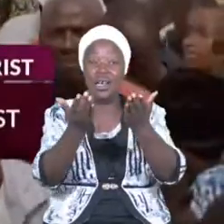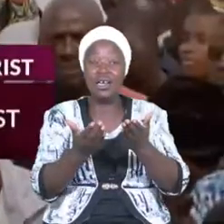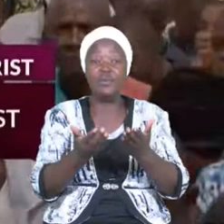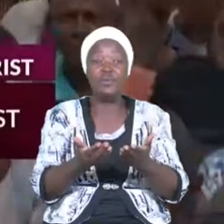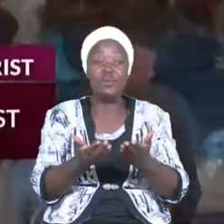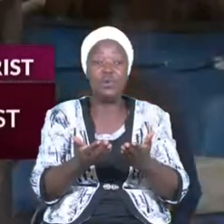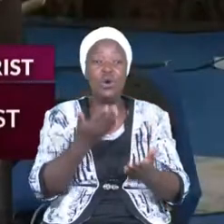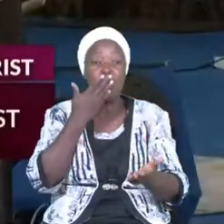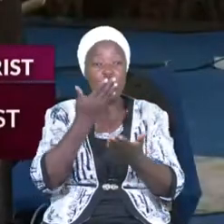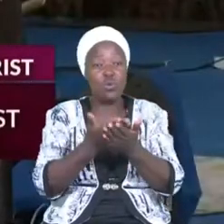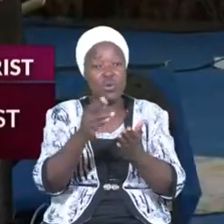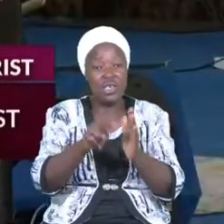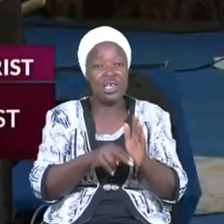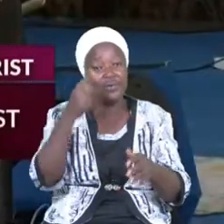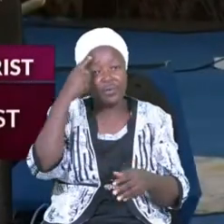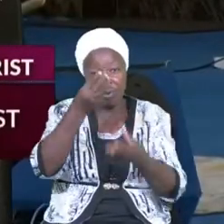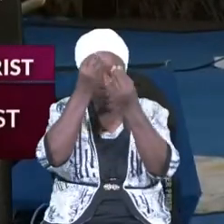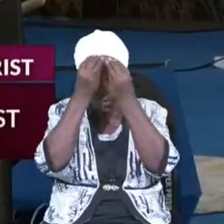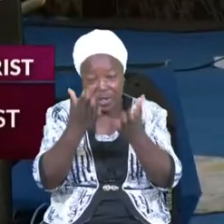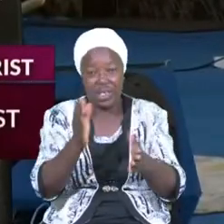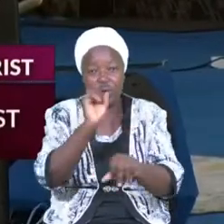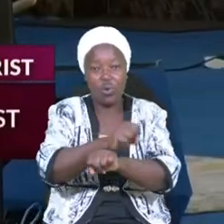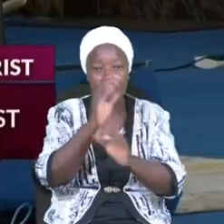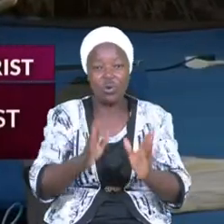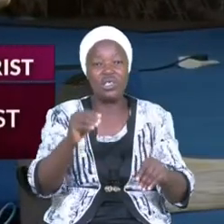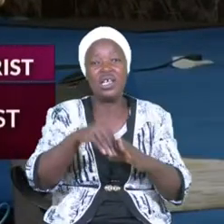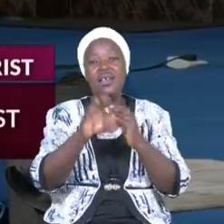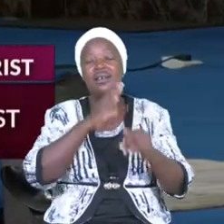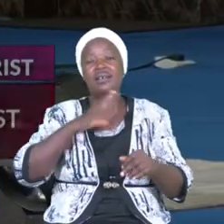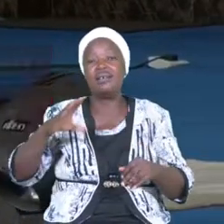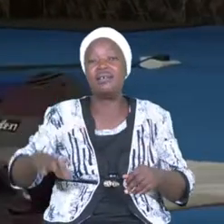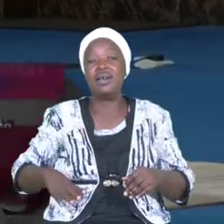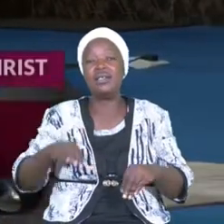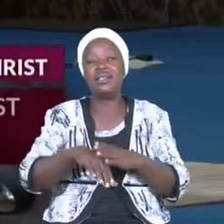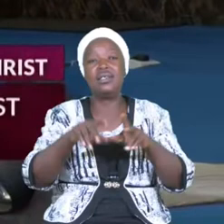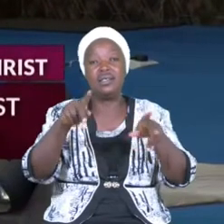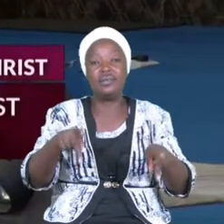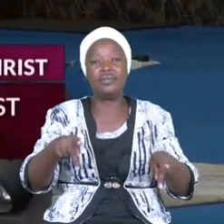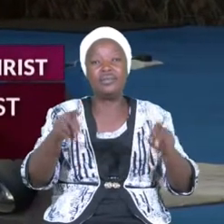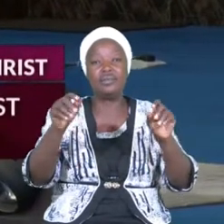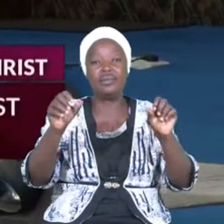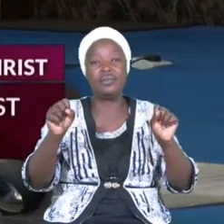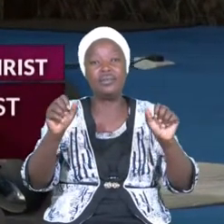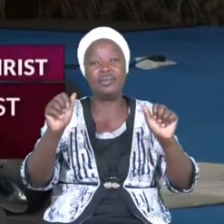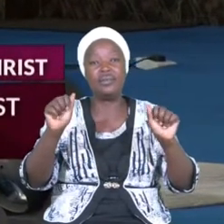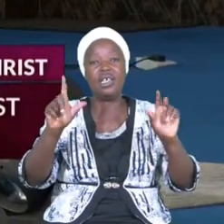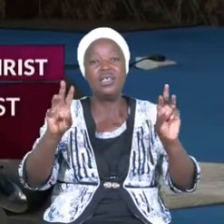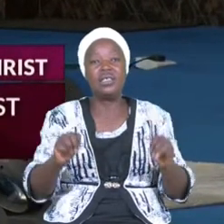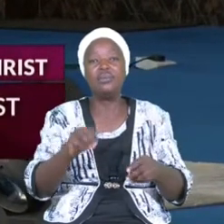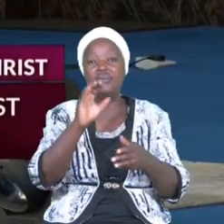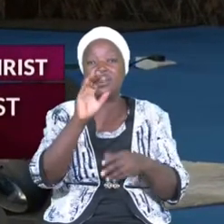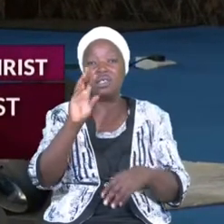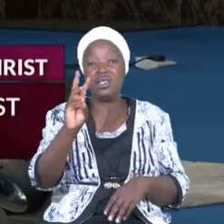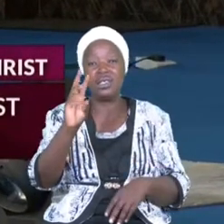conquerors in Christ. Psalm 68. I'm reading from verse 19.